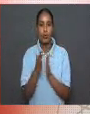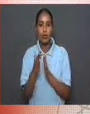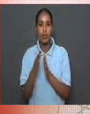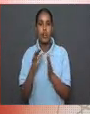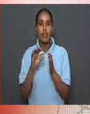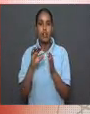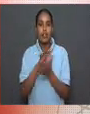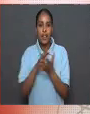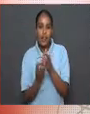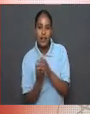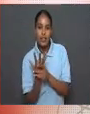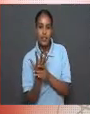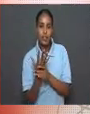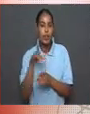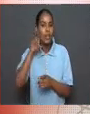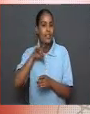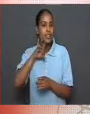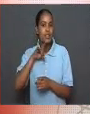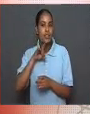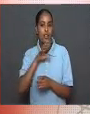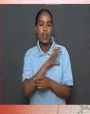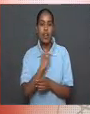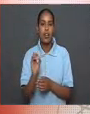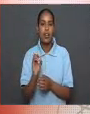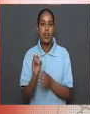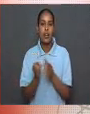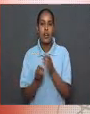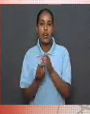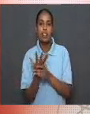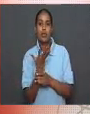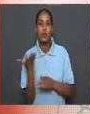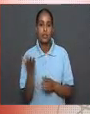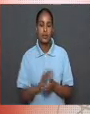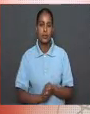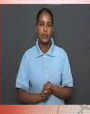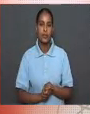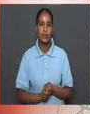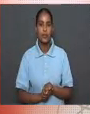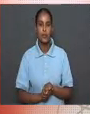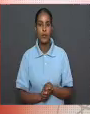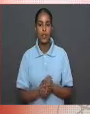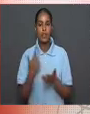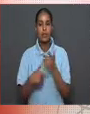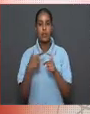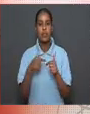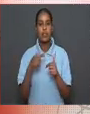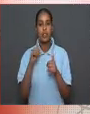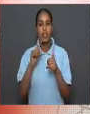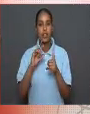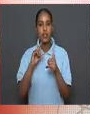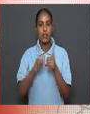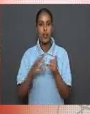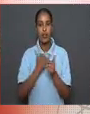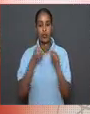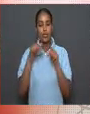produce fertilizers, plastics, and explosives. This brings us to